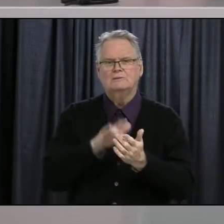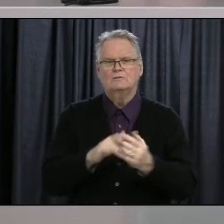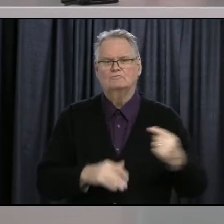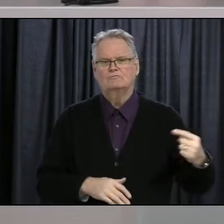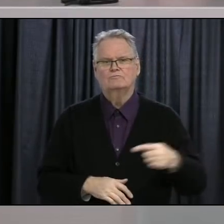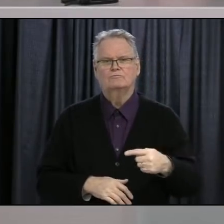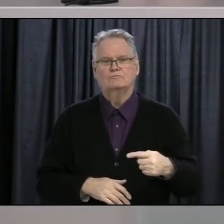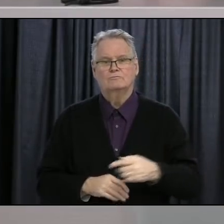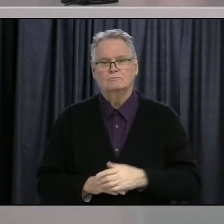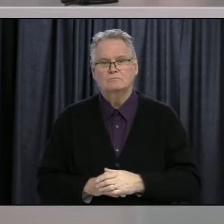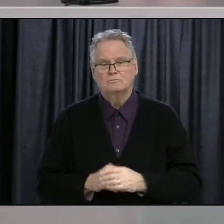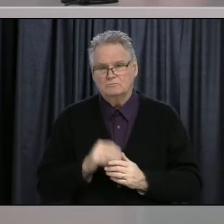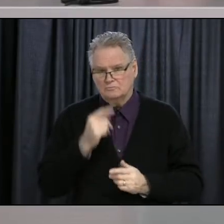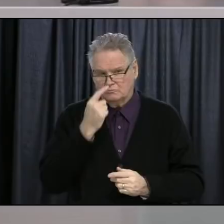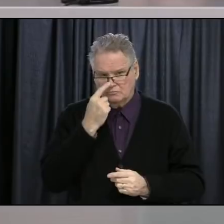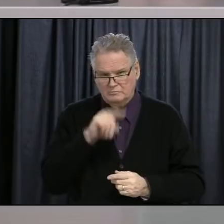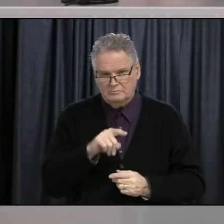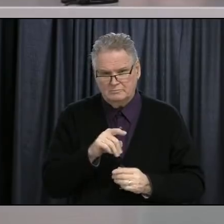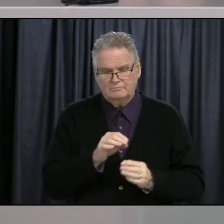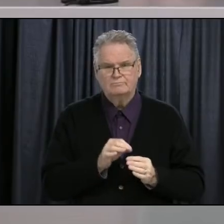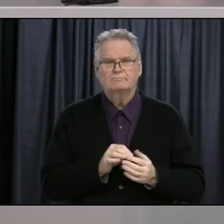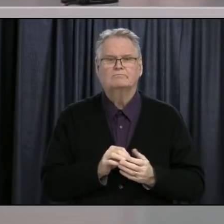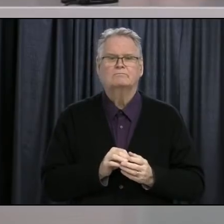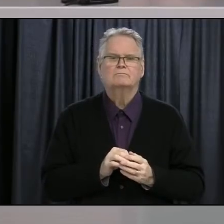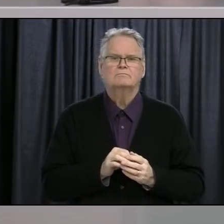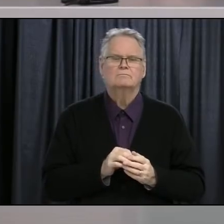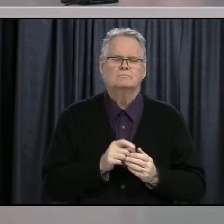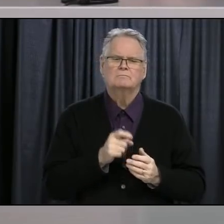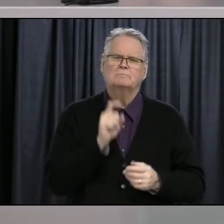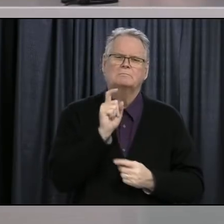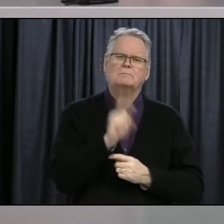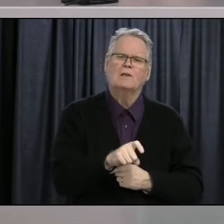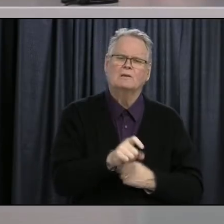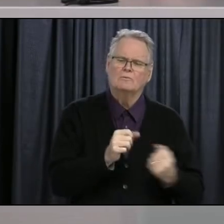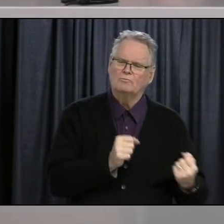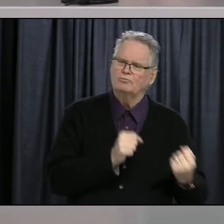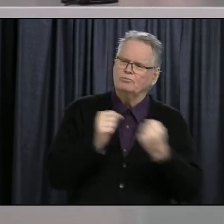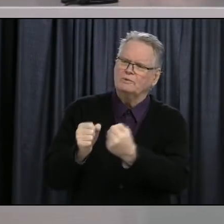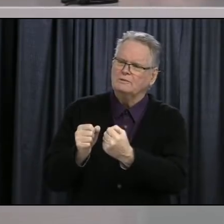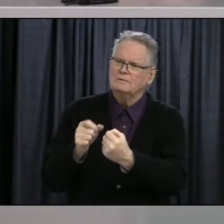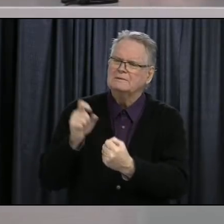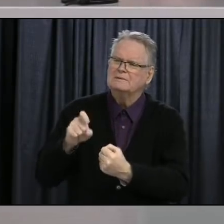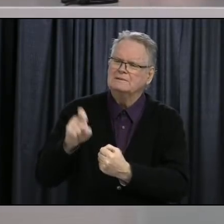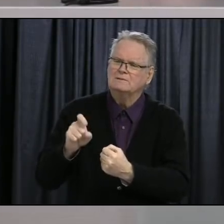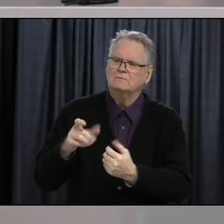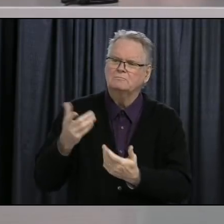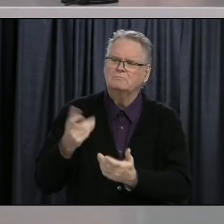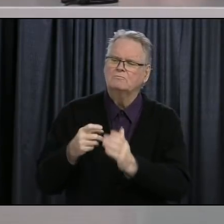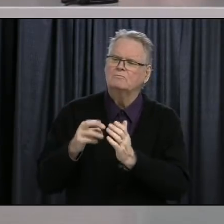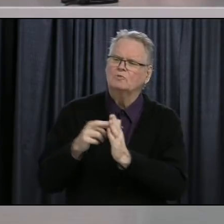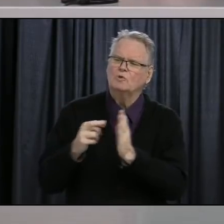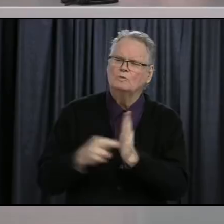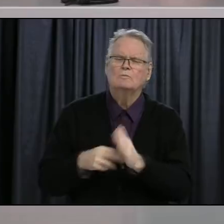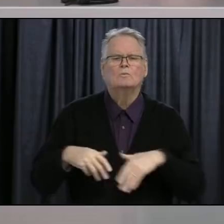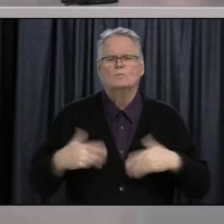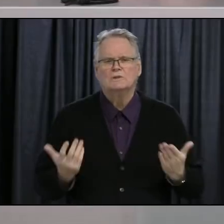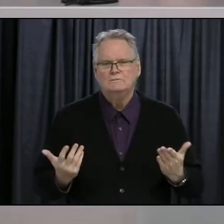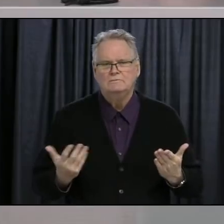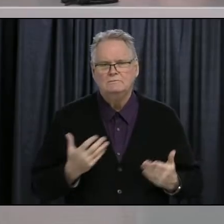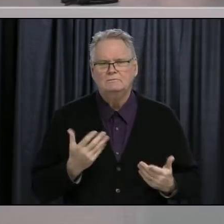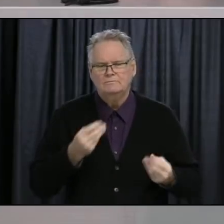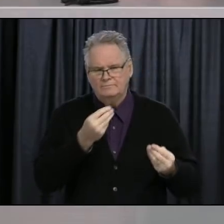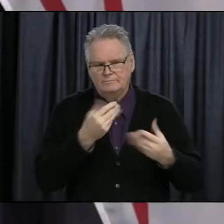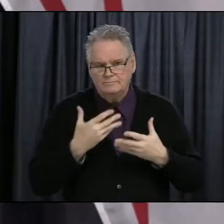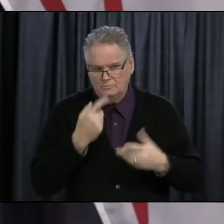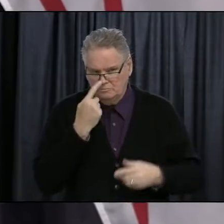about what non-essential travel will be, and that just because you're leaving the Avalon you shouldn't be leaving the Avalon. If you're on the Avalon, you're on alert level